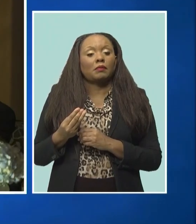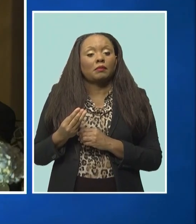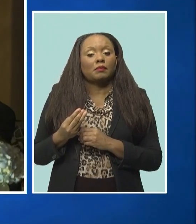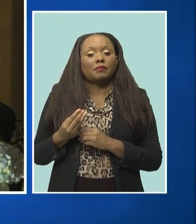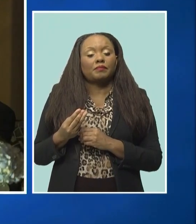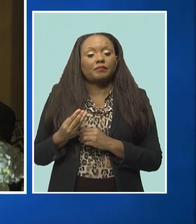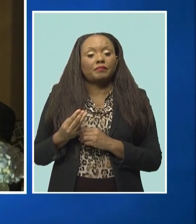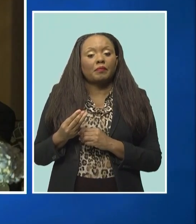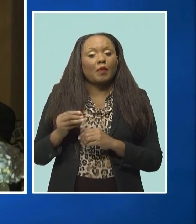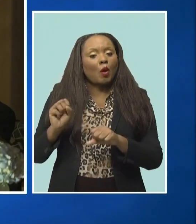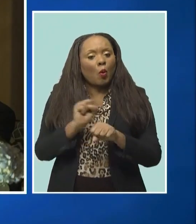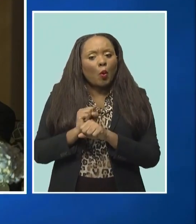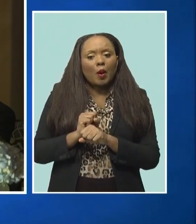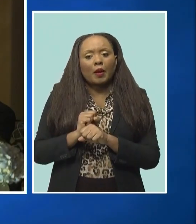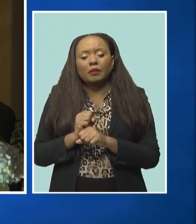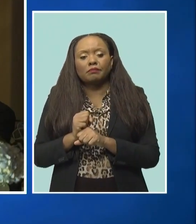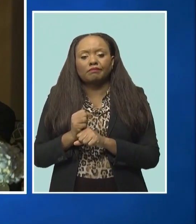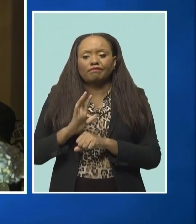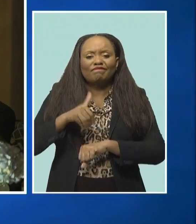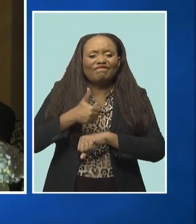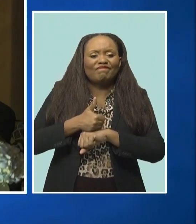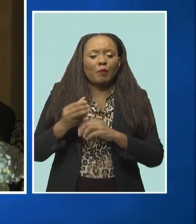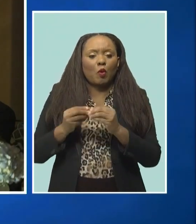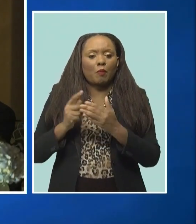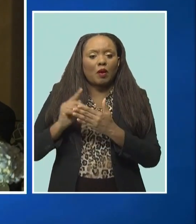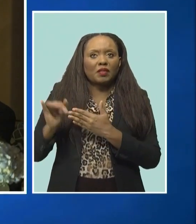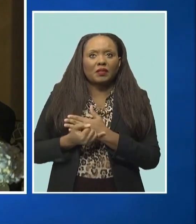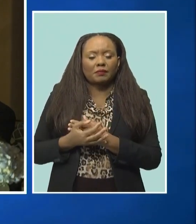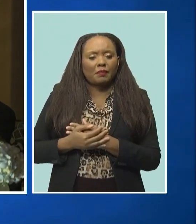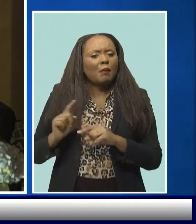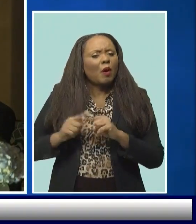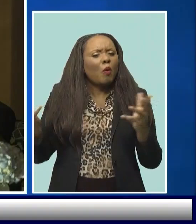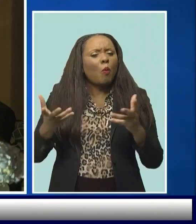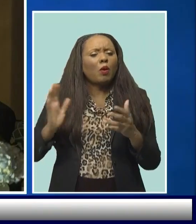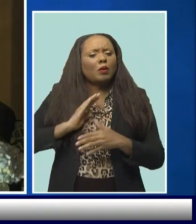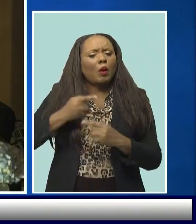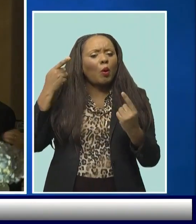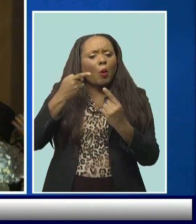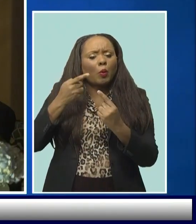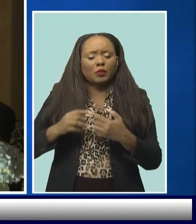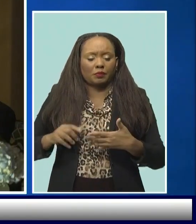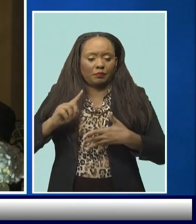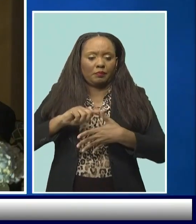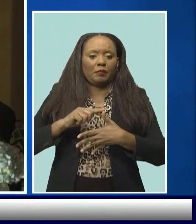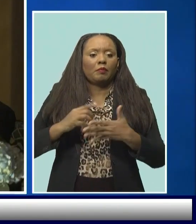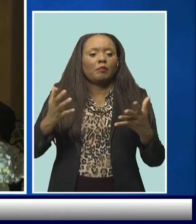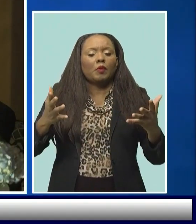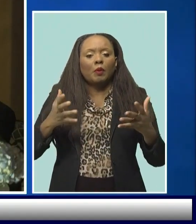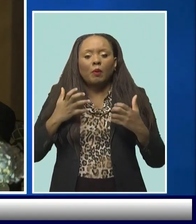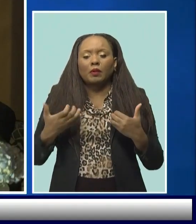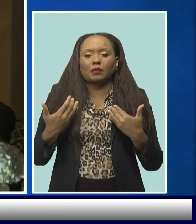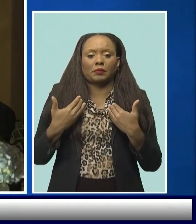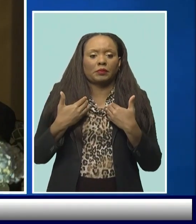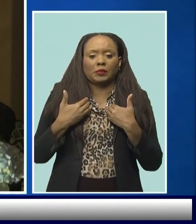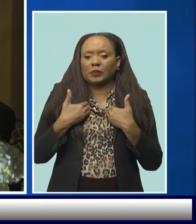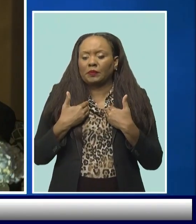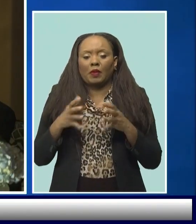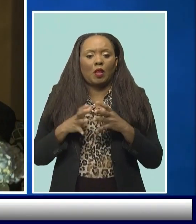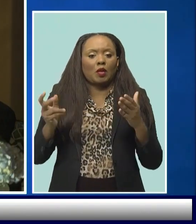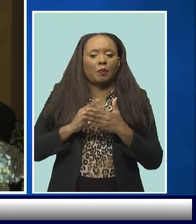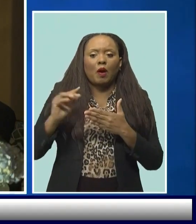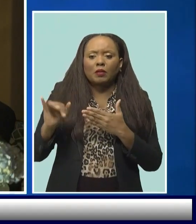executed by the Rotary Club of Barbados West. Newly elected and installed President Gail Reeves gave some insight into the venture,